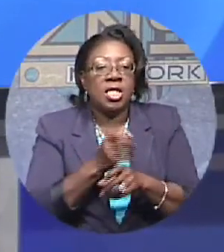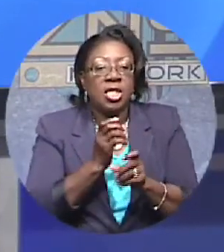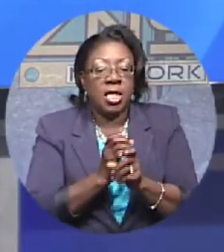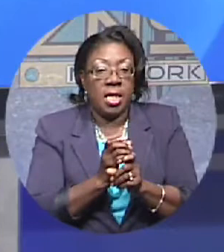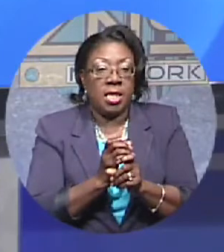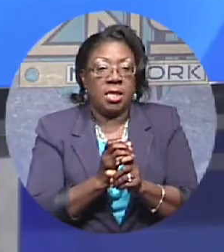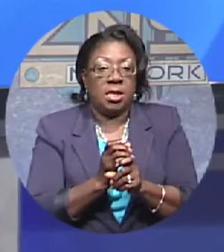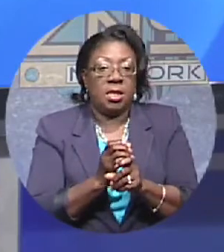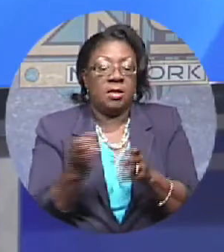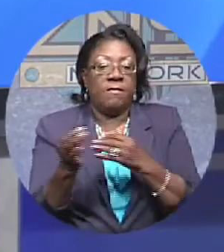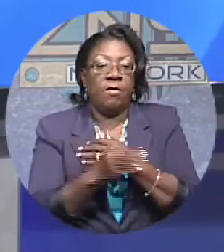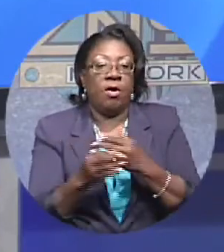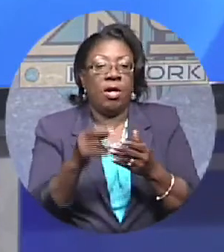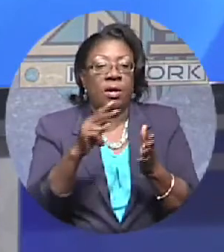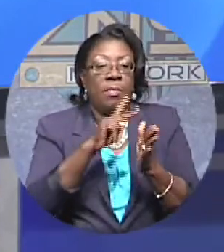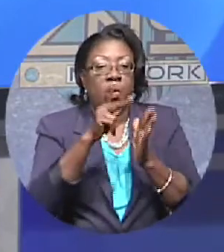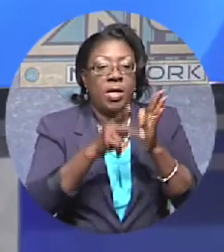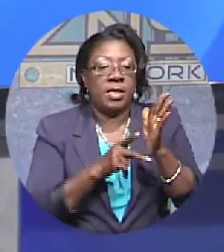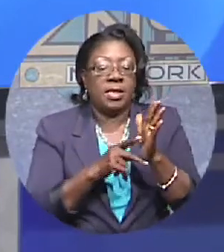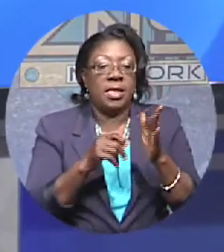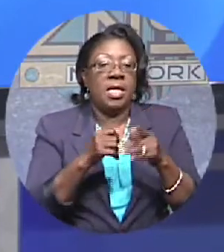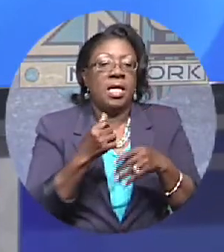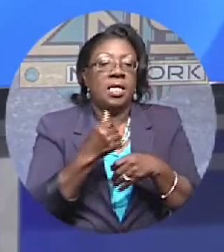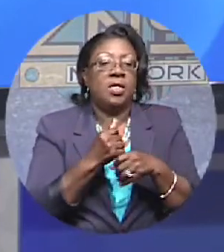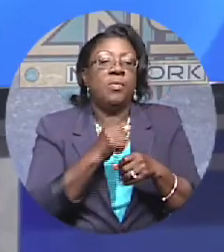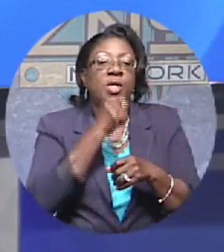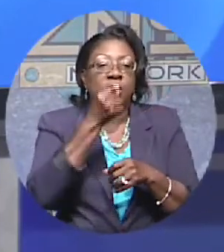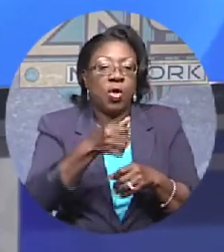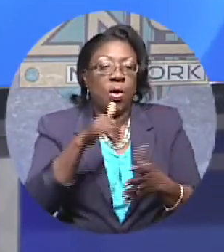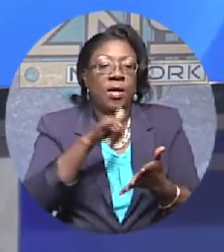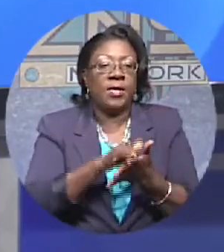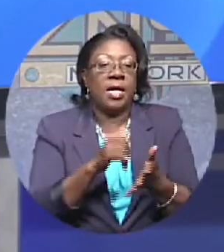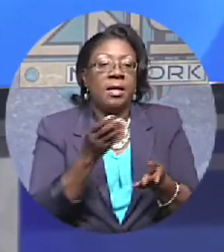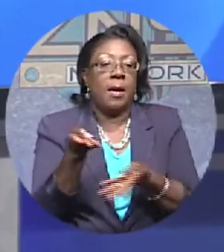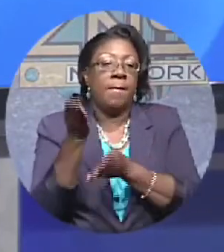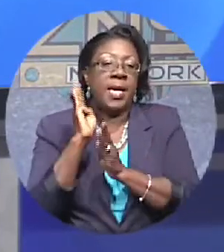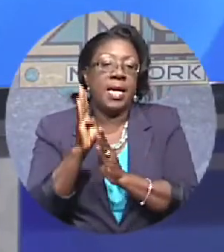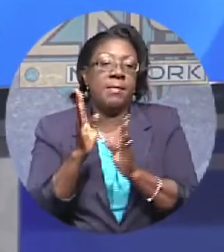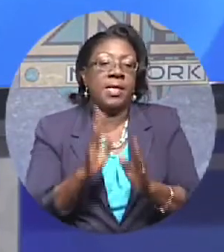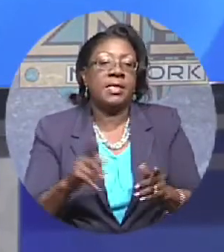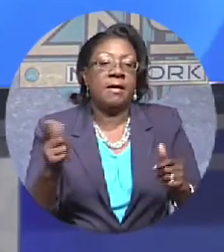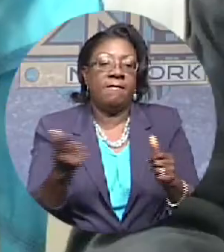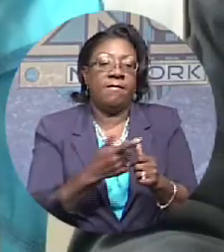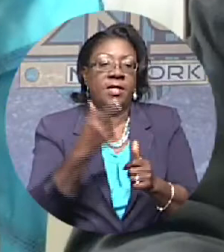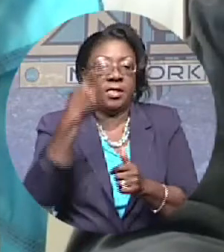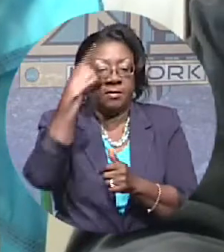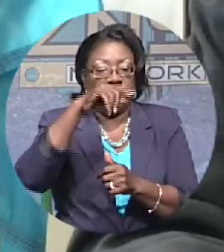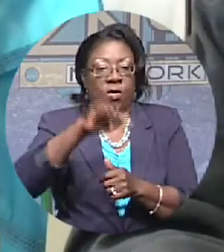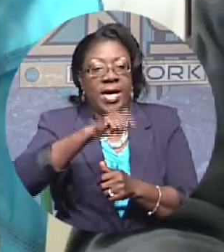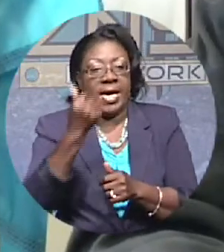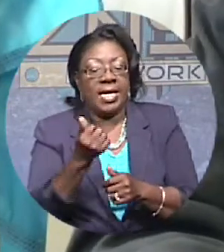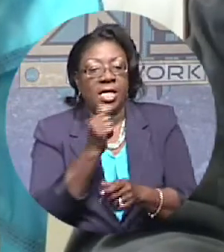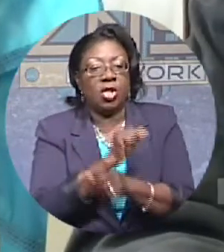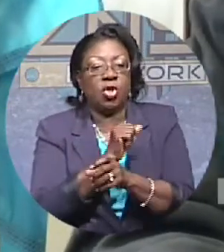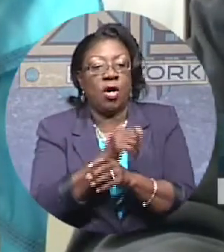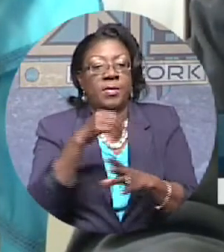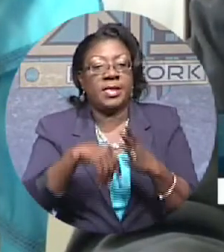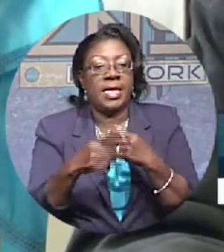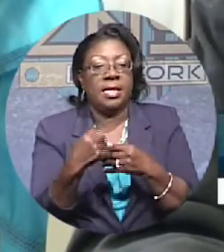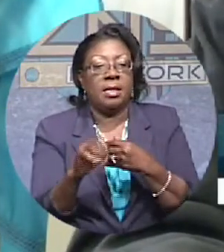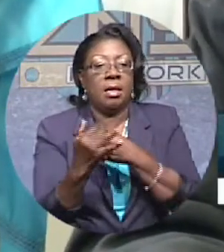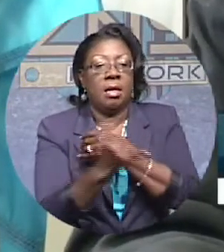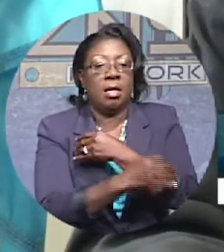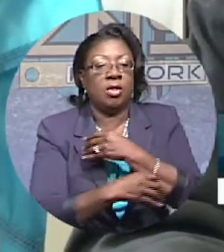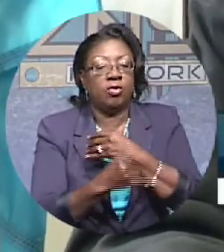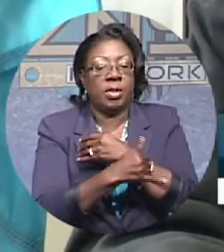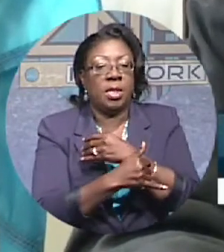in order to ensure that Bahamians are first priority for any jobs in the country. Well, the National Training Agency is now in